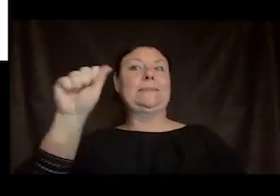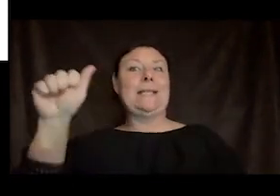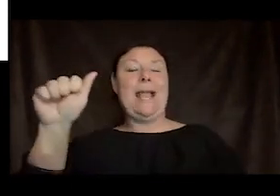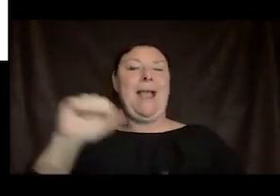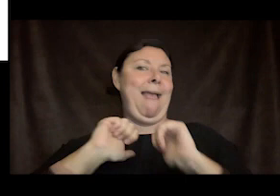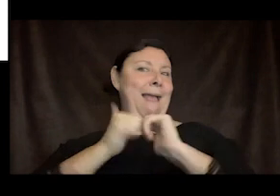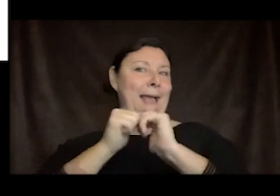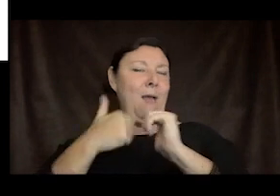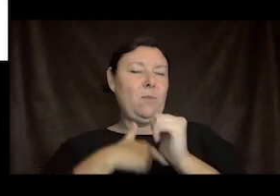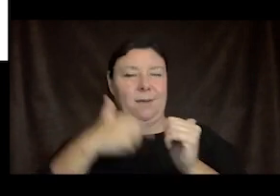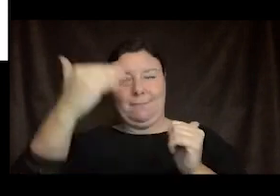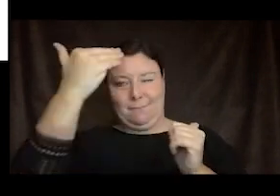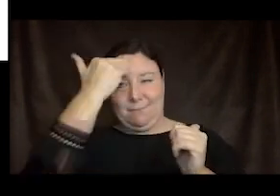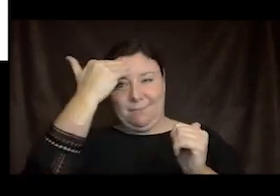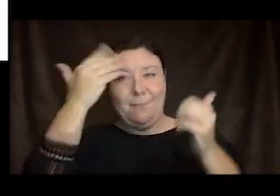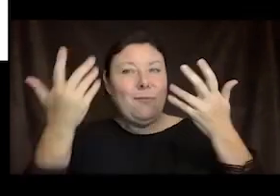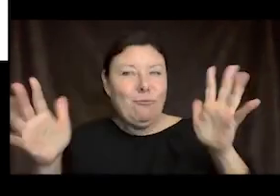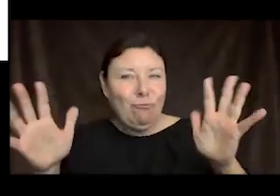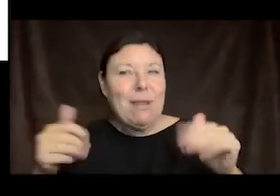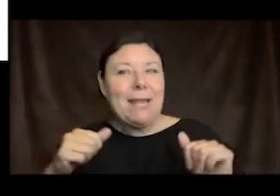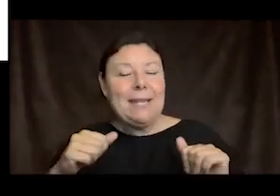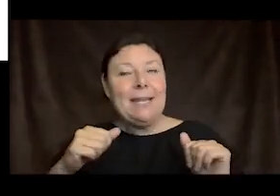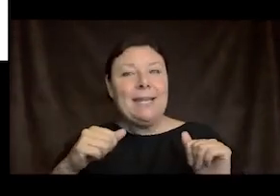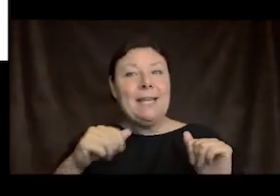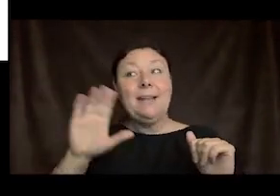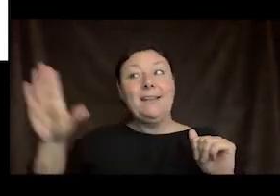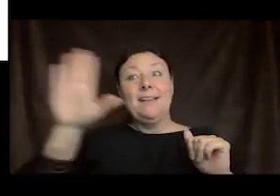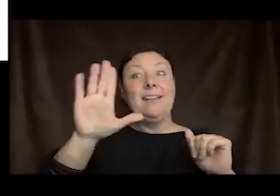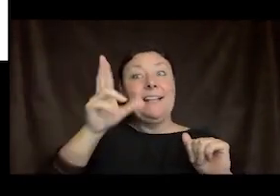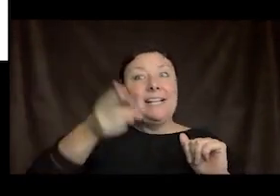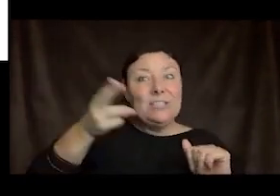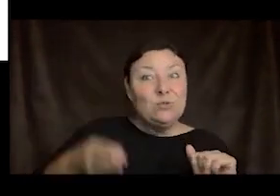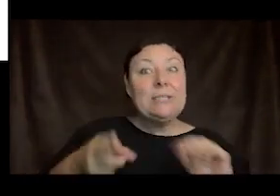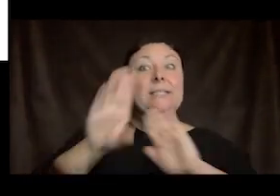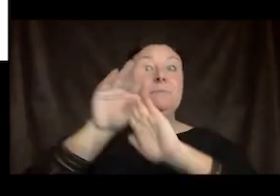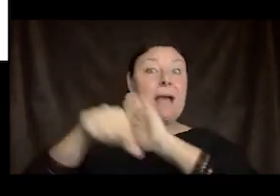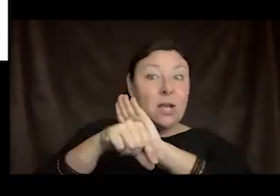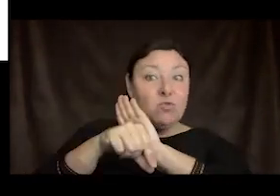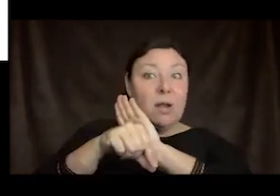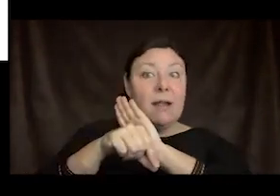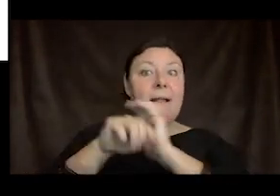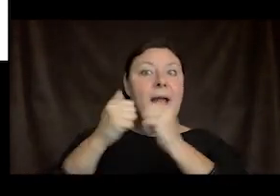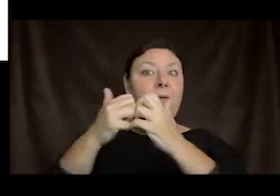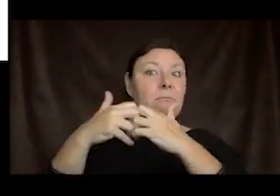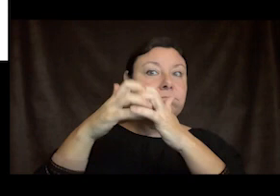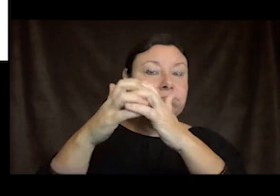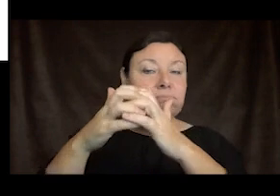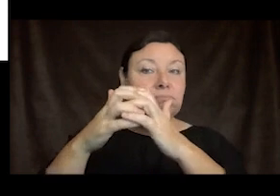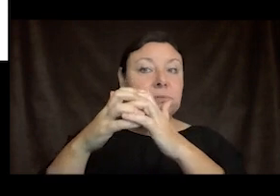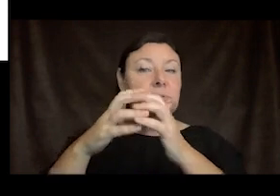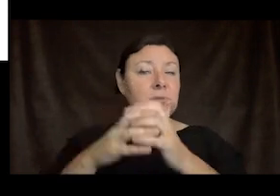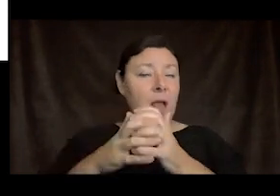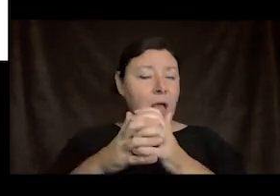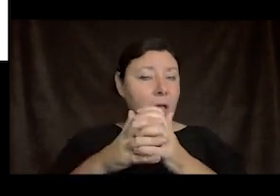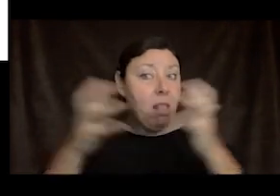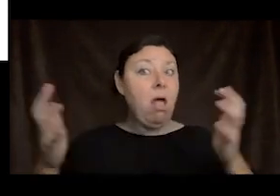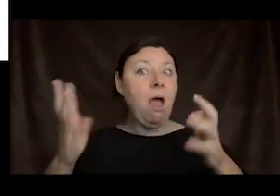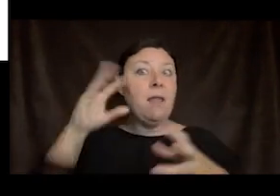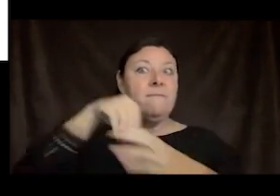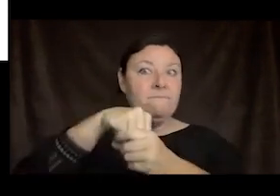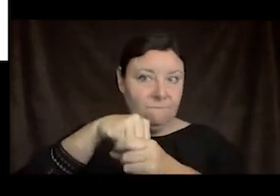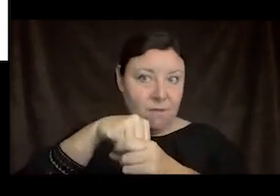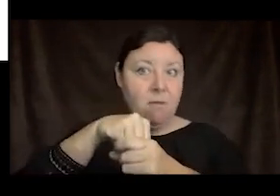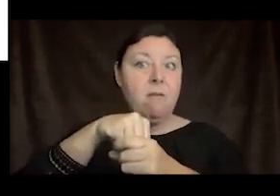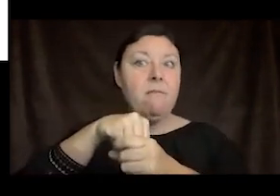be. And when we look at the ways in which those histories emerge, there's some historical considerations that have